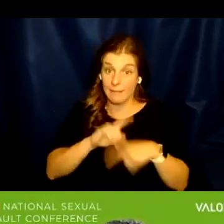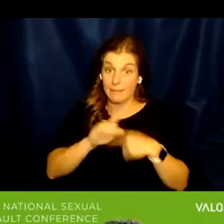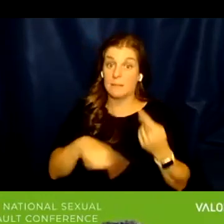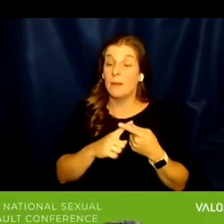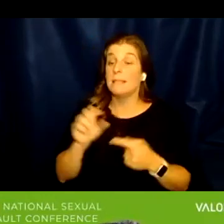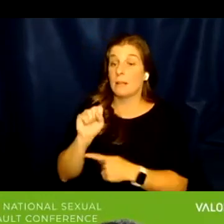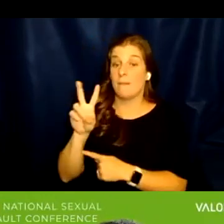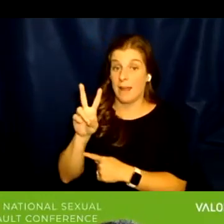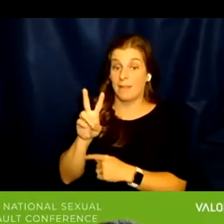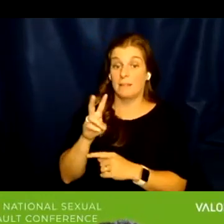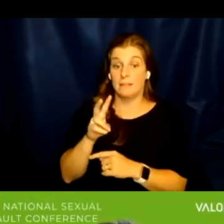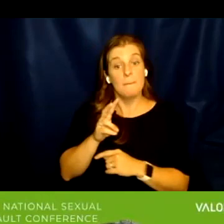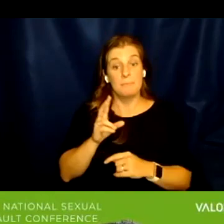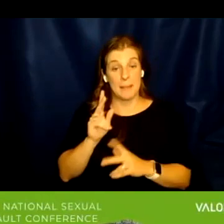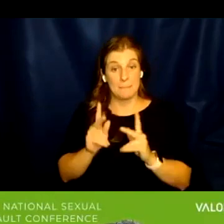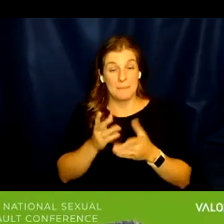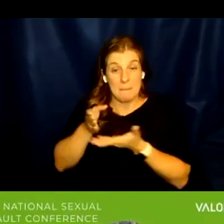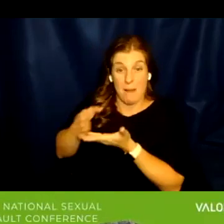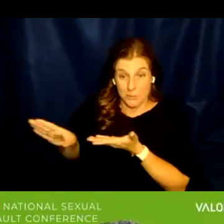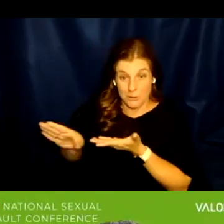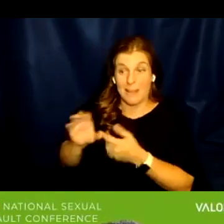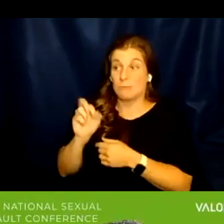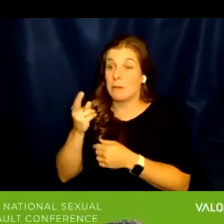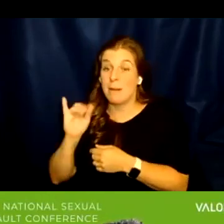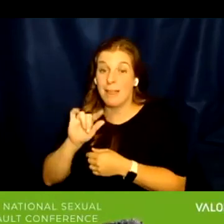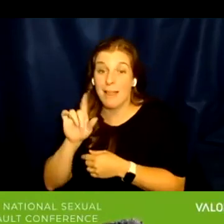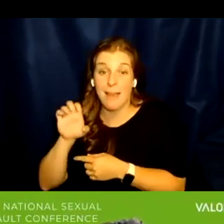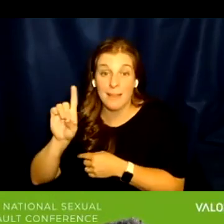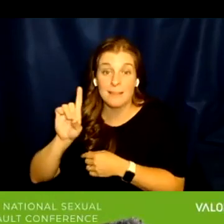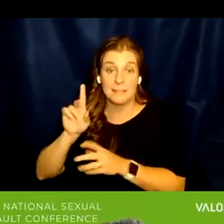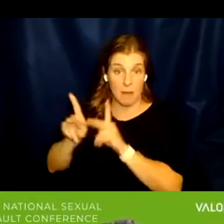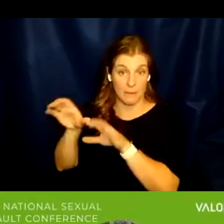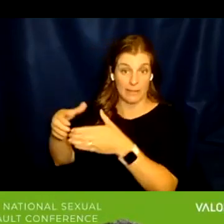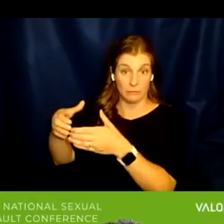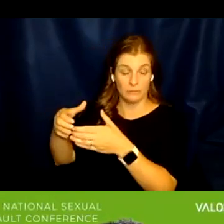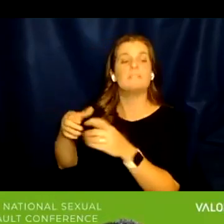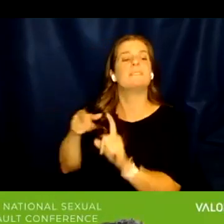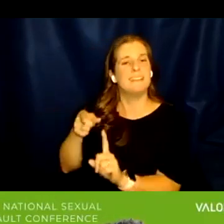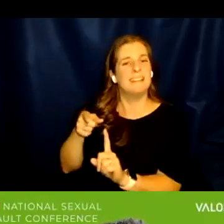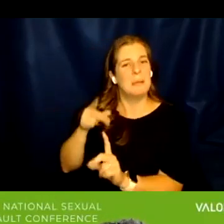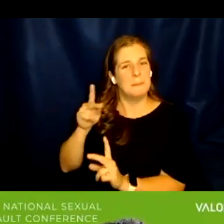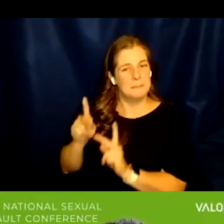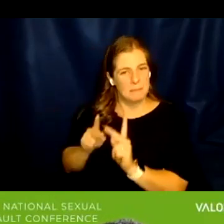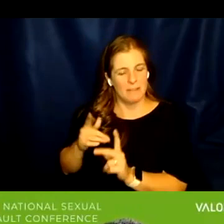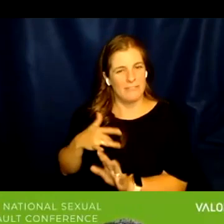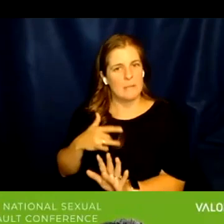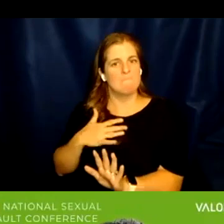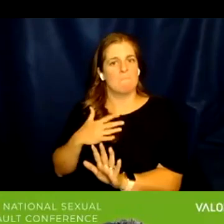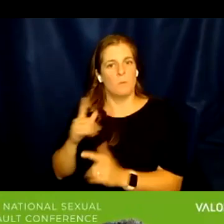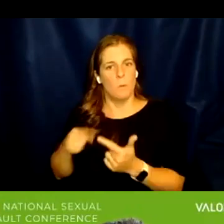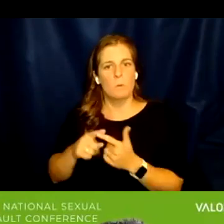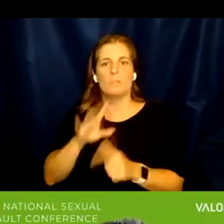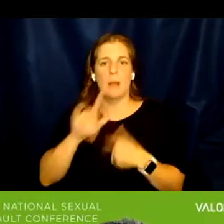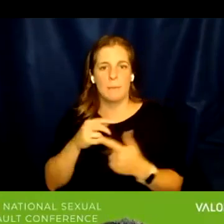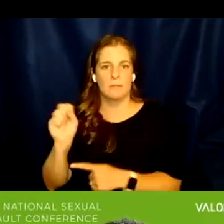experienced by marginalized, criminalized populations is particularly pronounced when we're talking about sexual violence